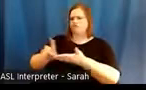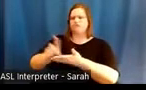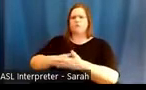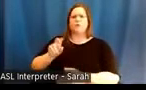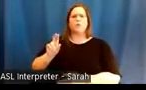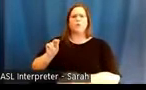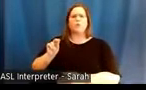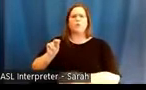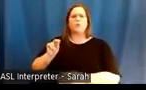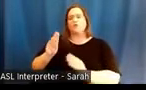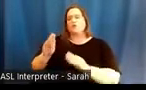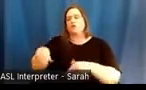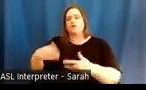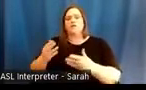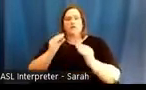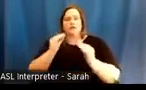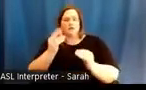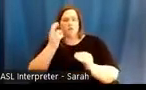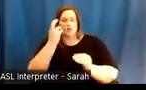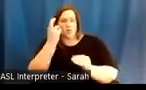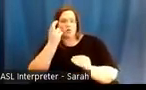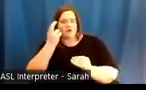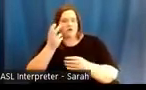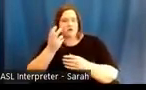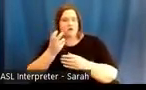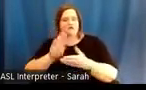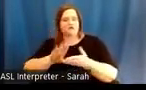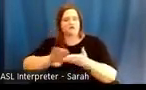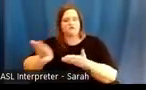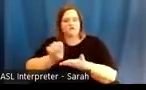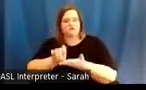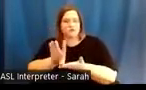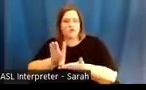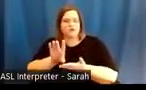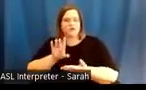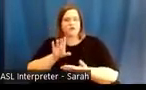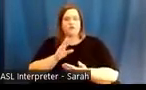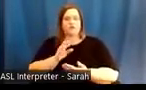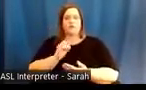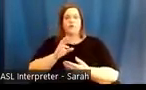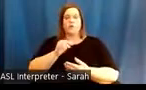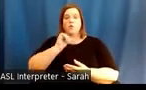you things like a no-cause termination or, you know, denying it.